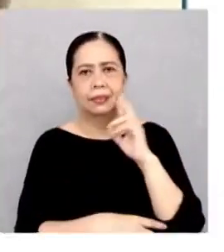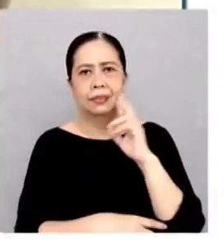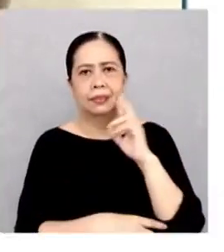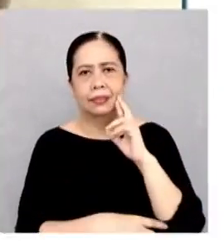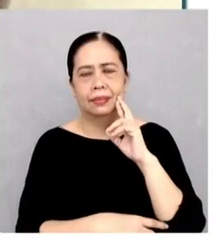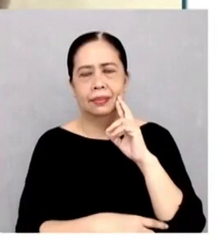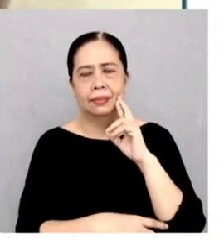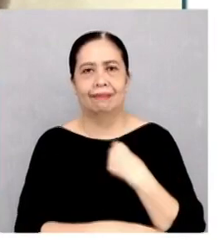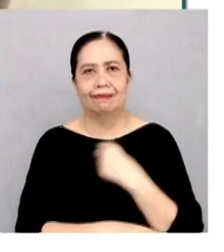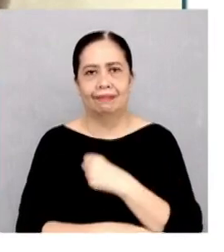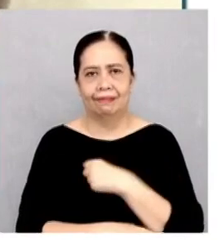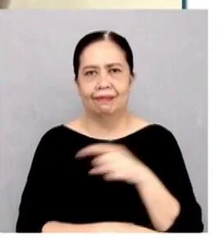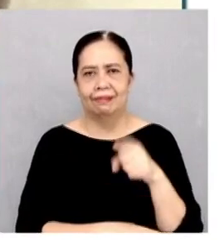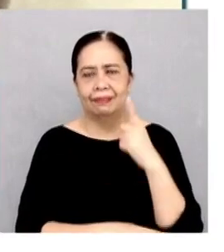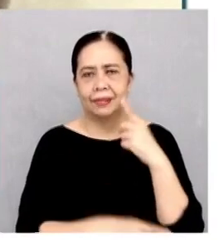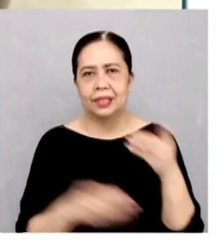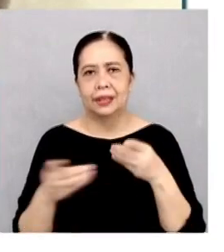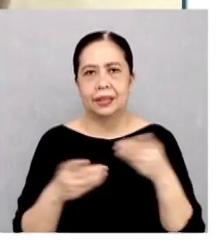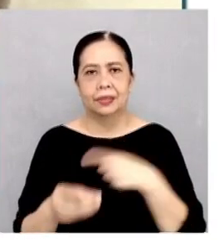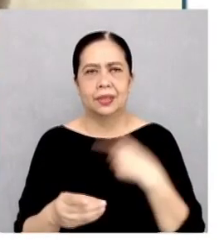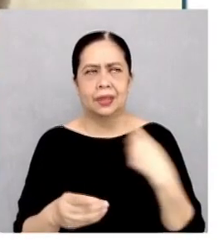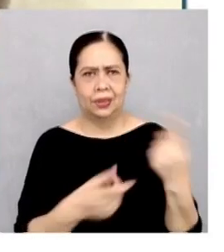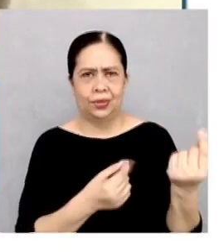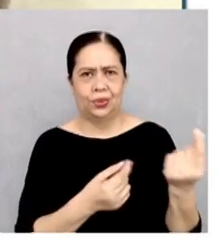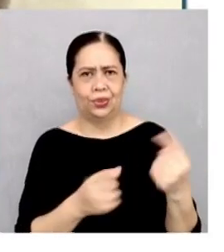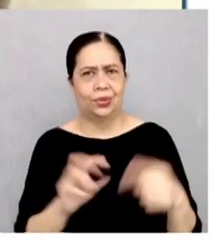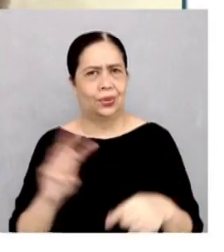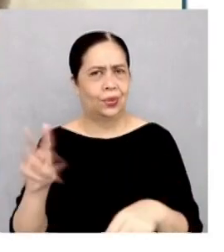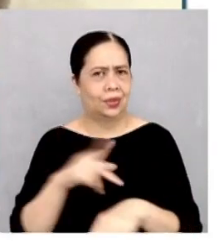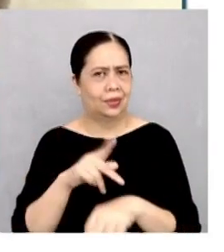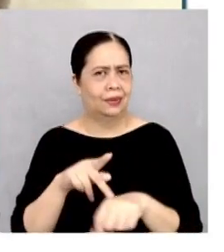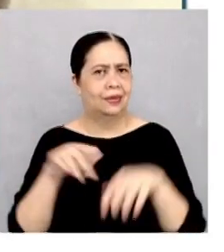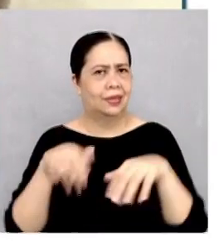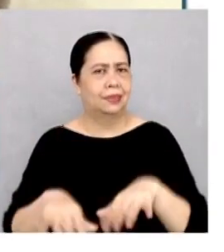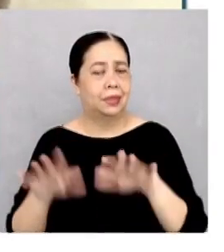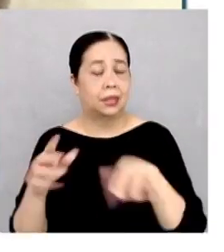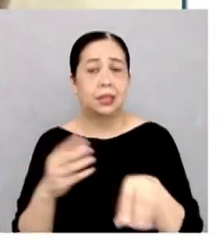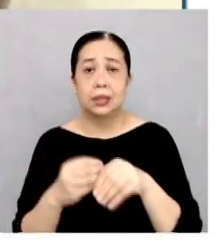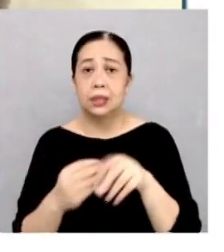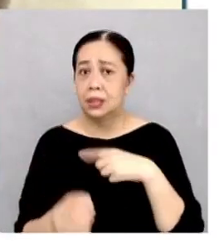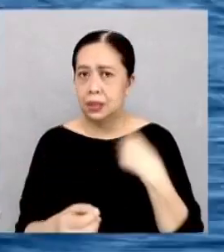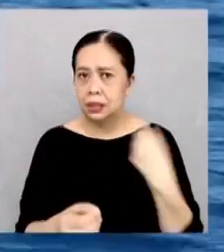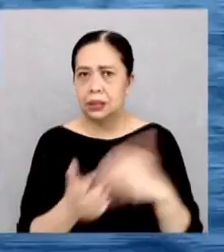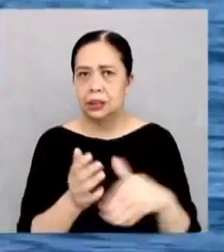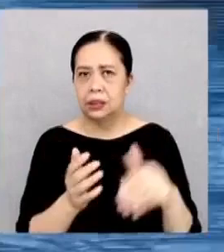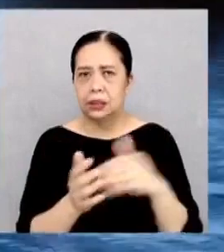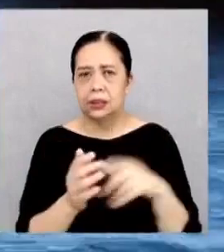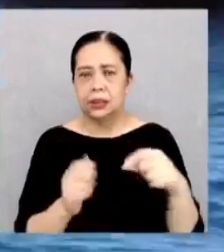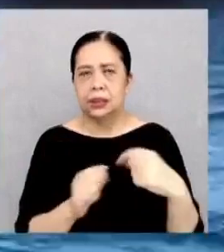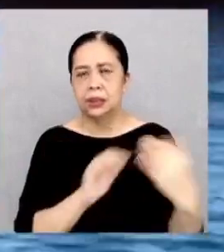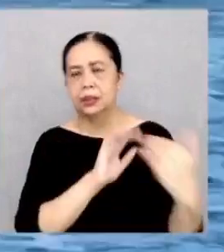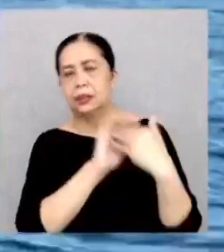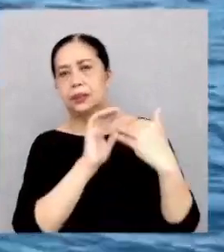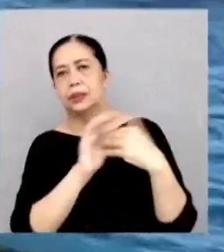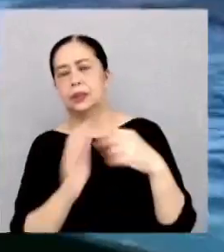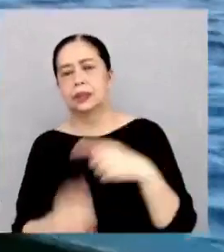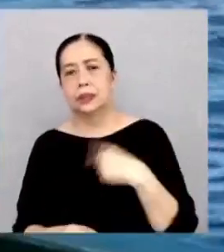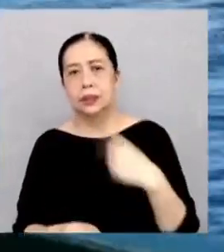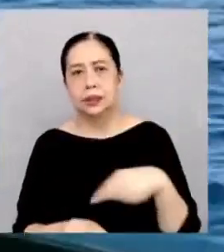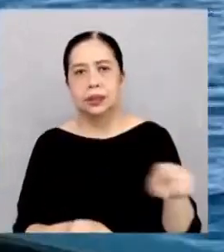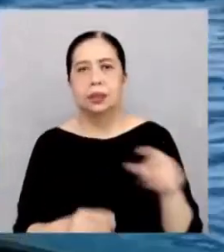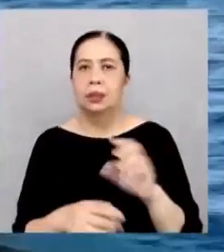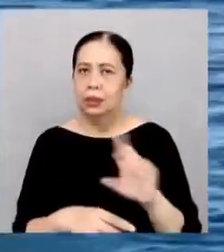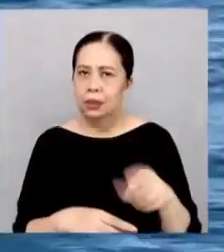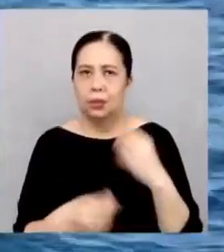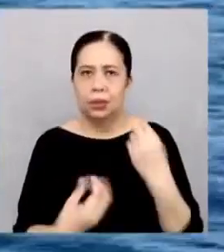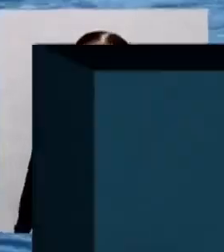in the West Philippine Sea. She adds China's repeated harassment of Philippine vessels shows their complete disrespect for Manila's sovereignty.